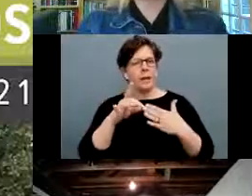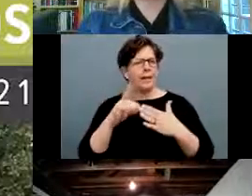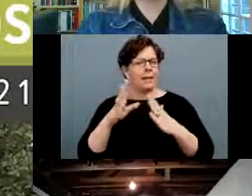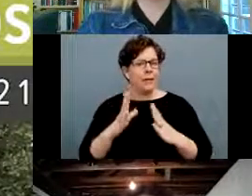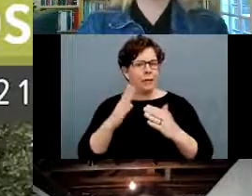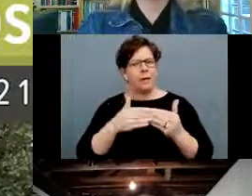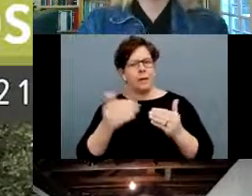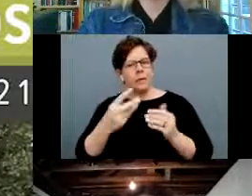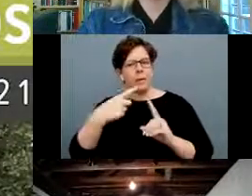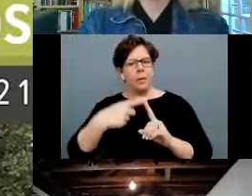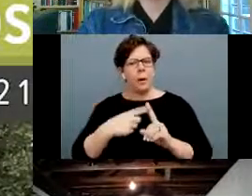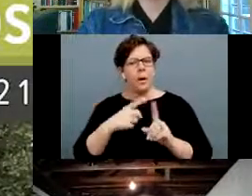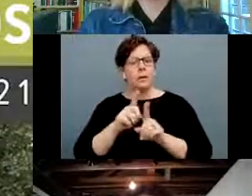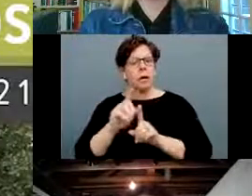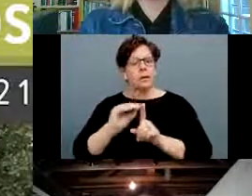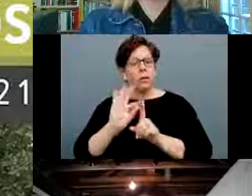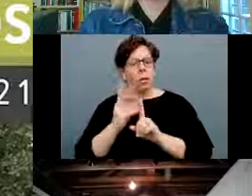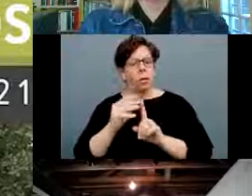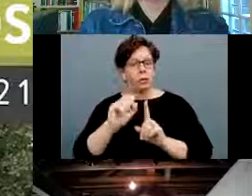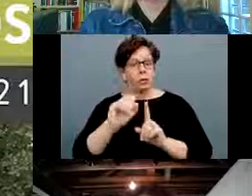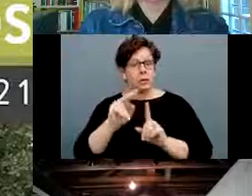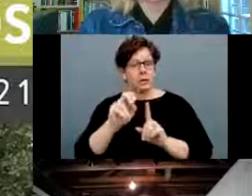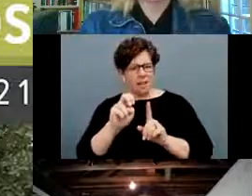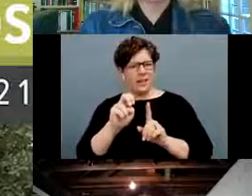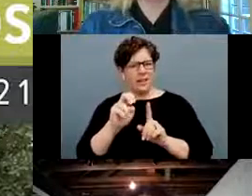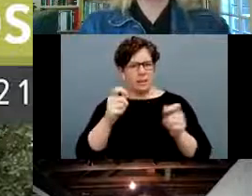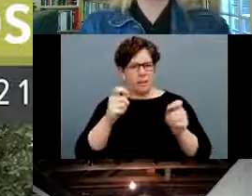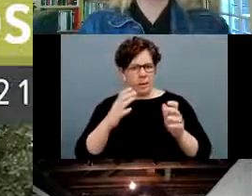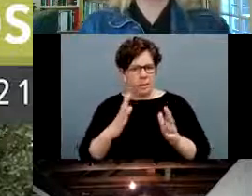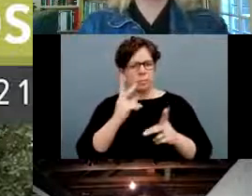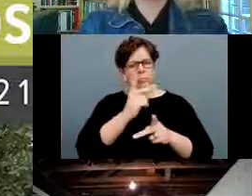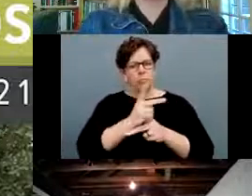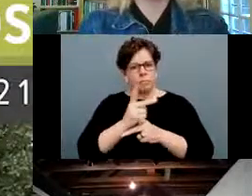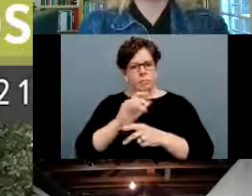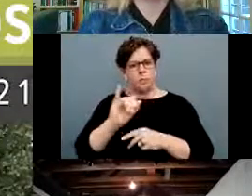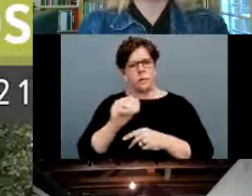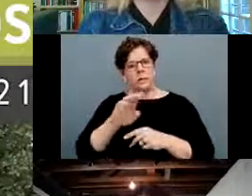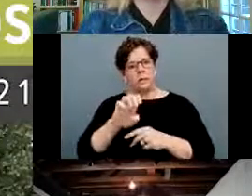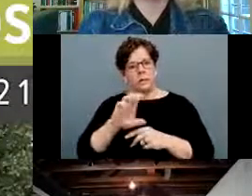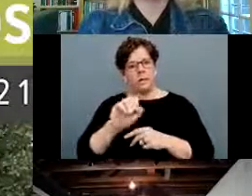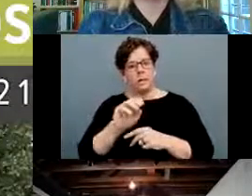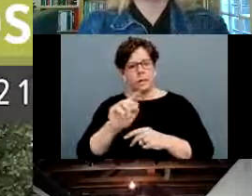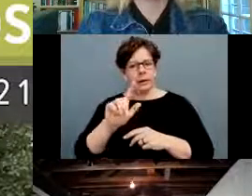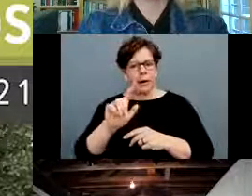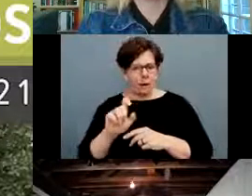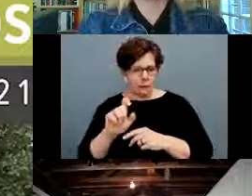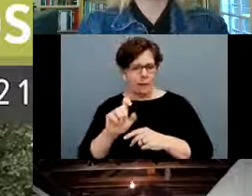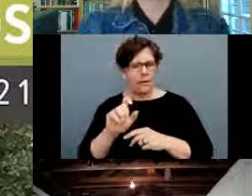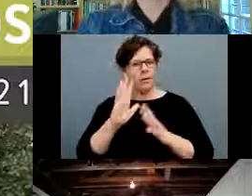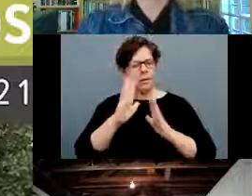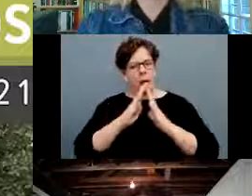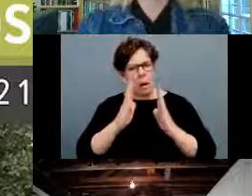Cultural Sites Manager overseeing the James Castle House and an executive committee member of the Historic Artist Homes and Studios